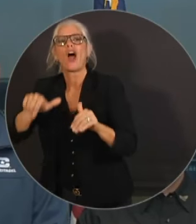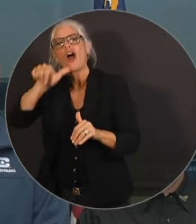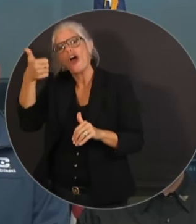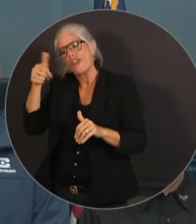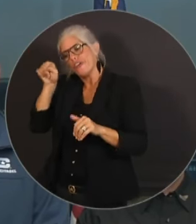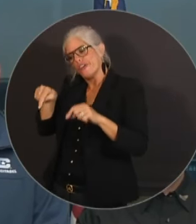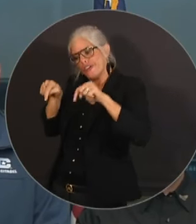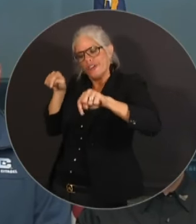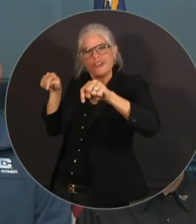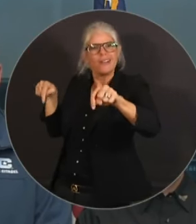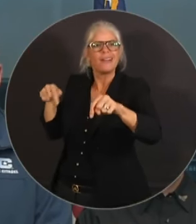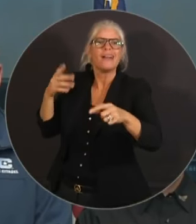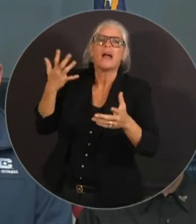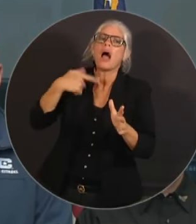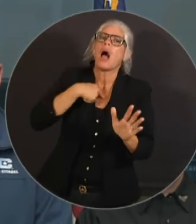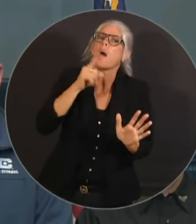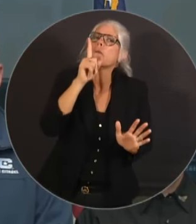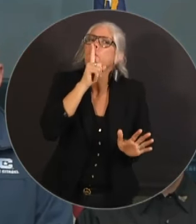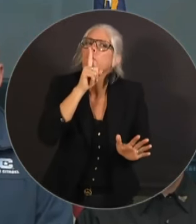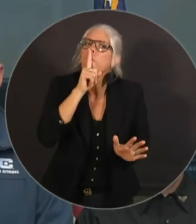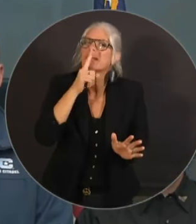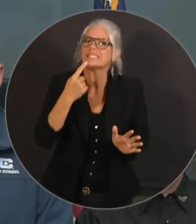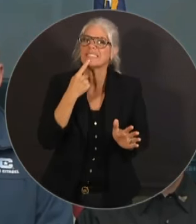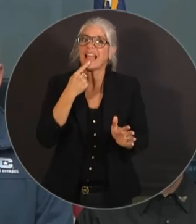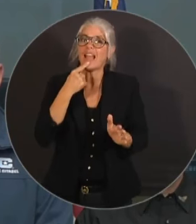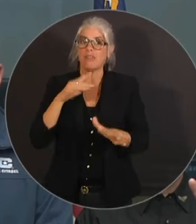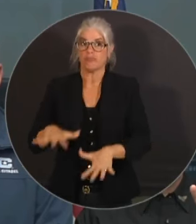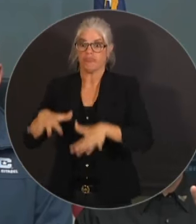you can't have surge in like the Panhandle, but it kind of